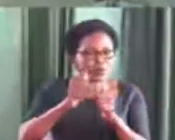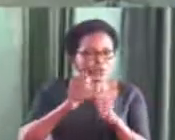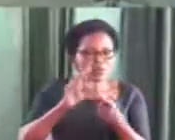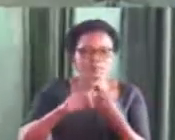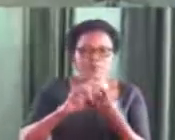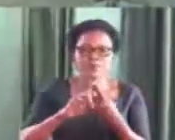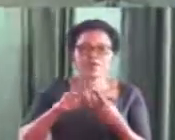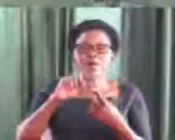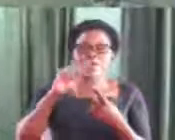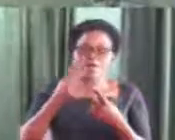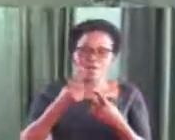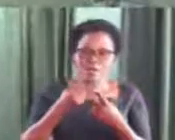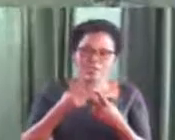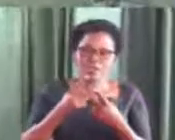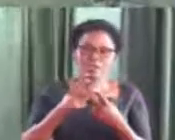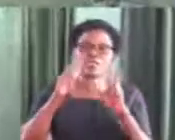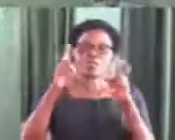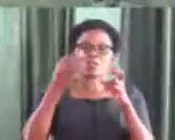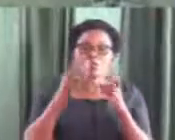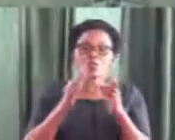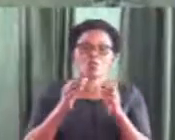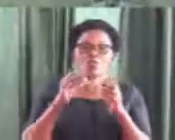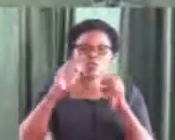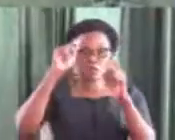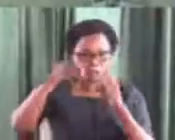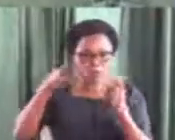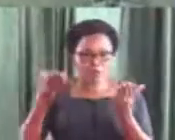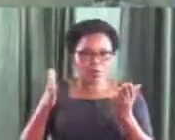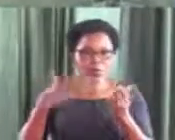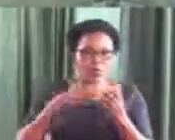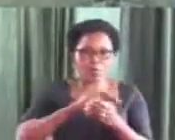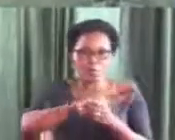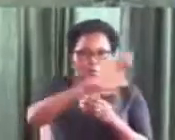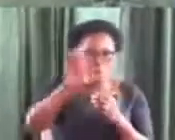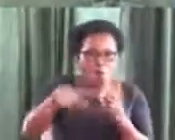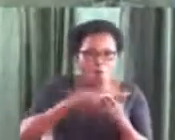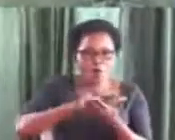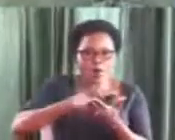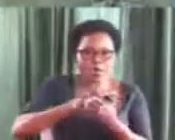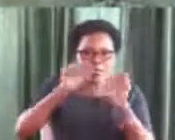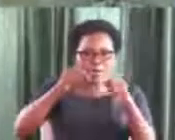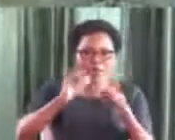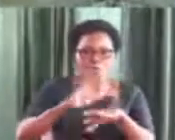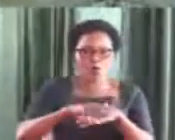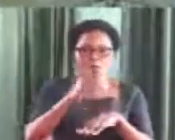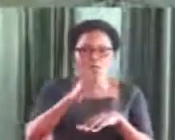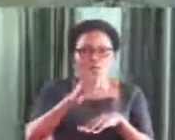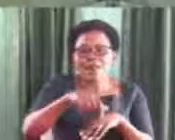usual collective judgment. What are the others?